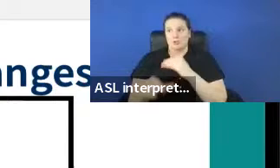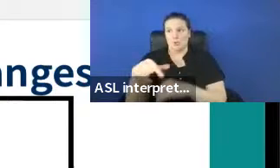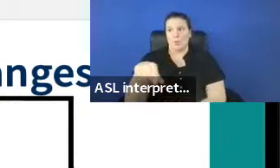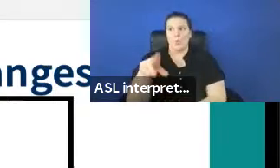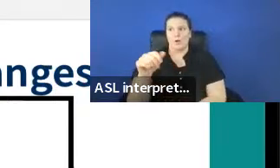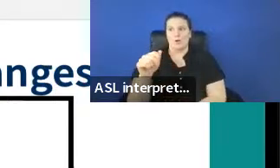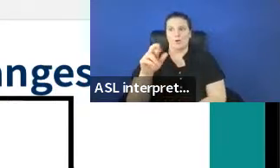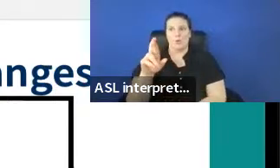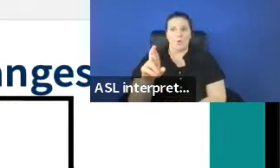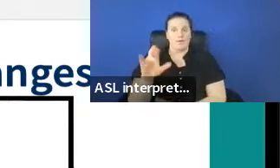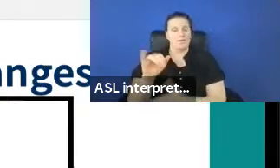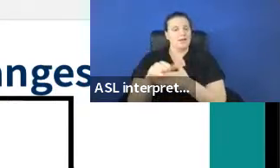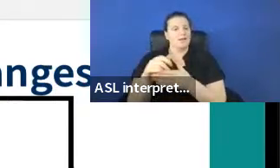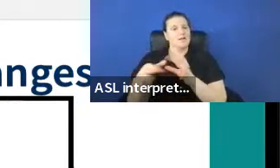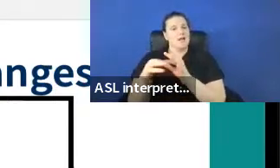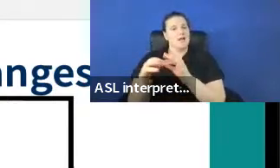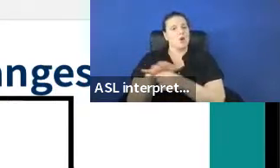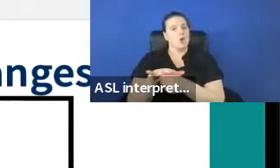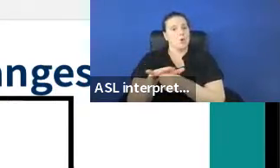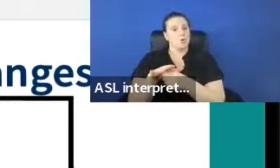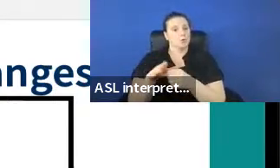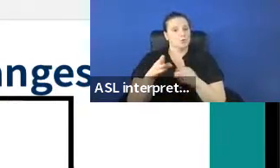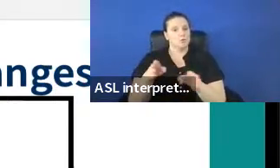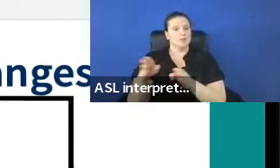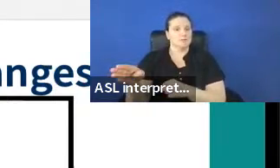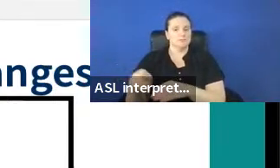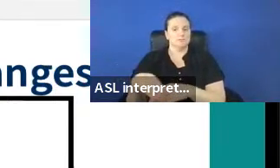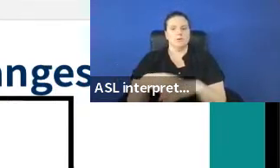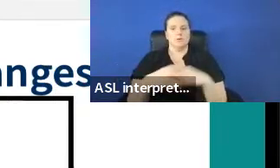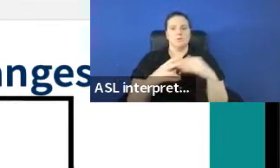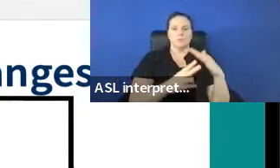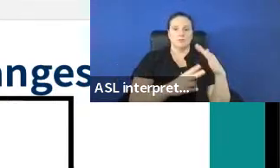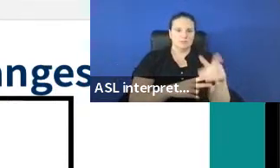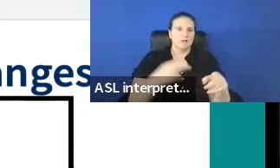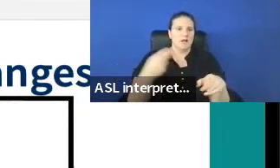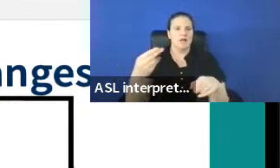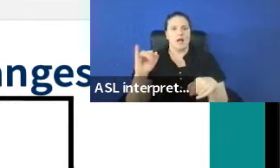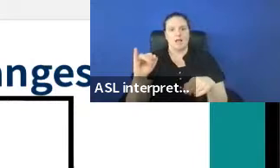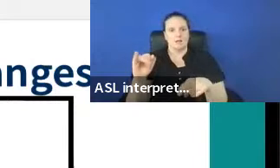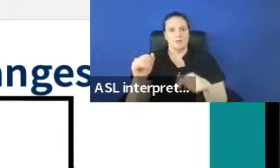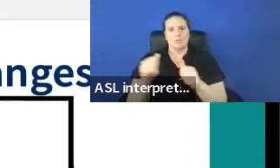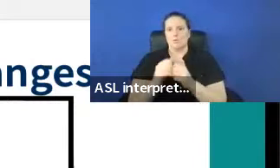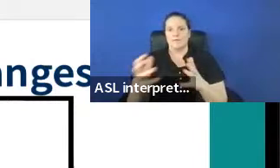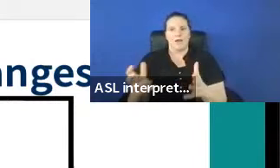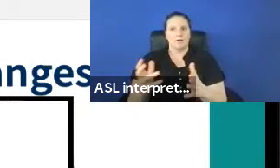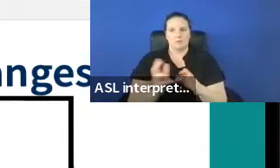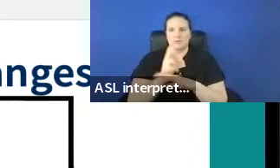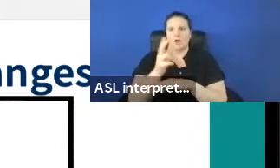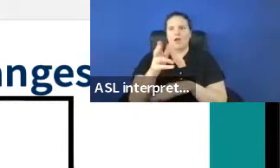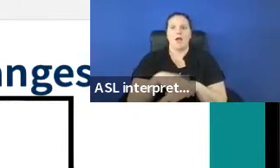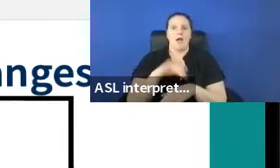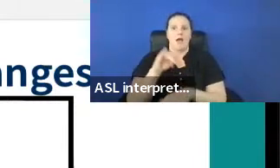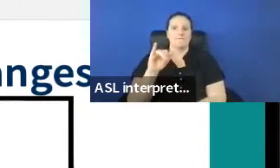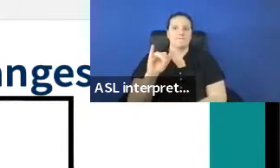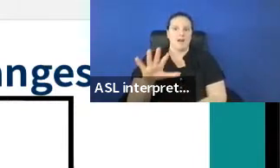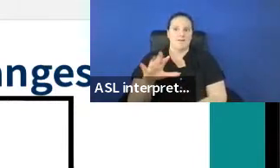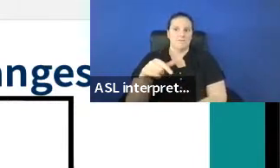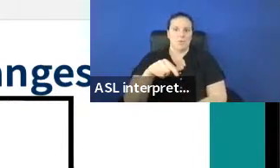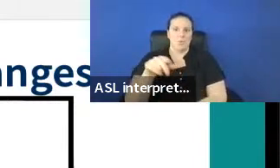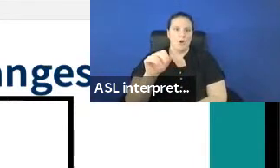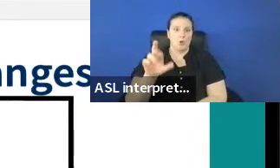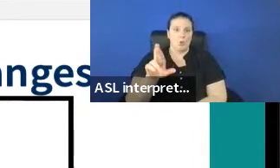local streets between, say, Bridgeton and Hayden Island without getting onto the I-5 corridor.